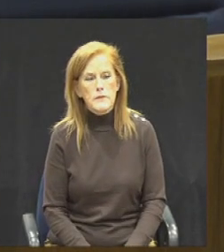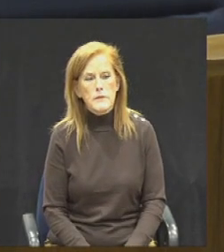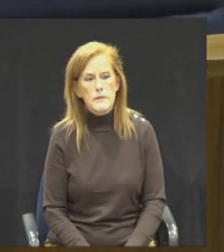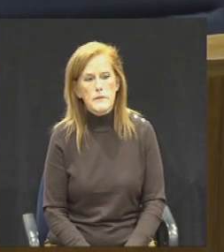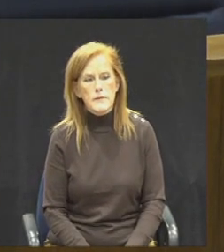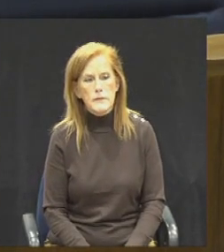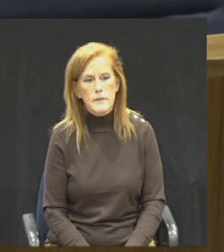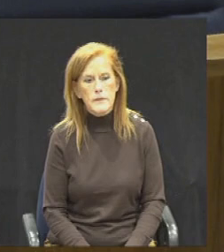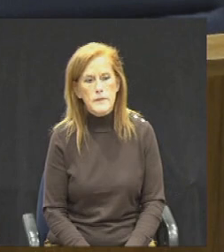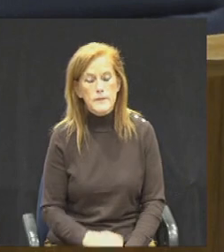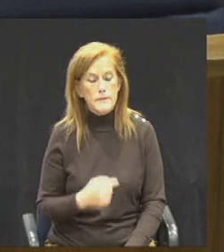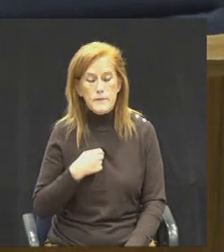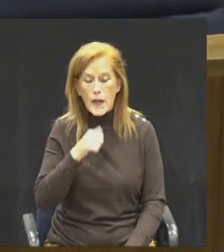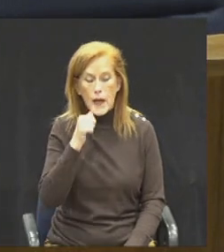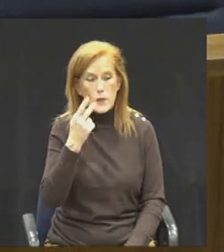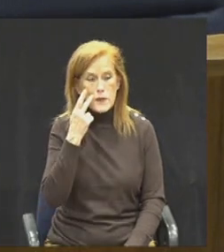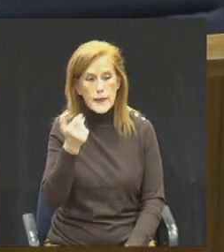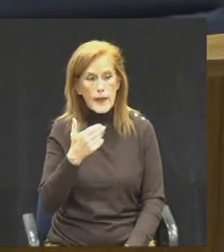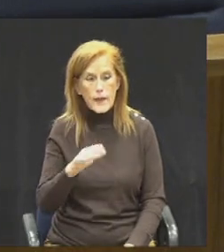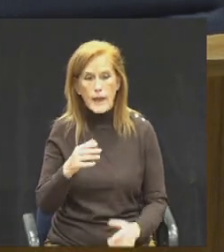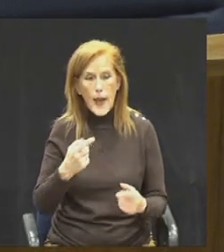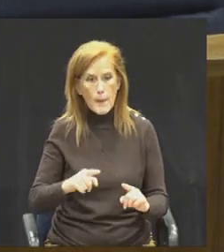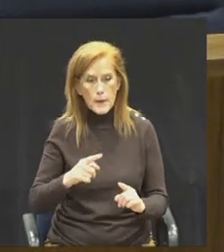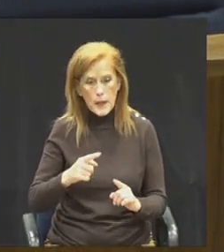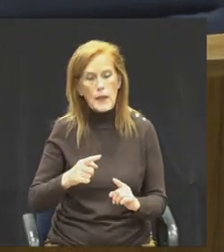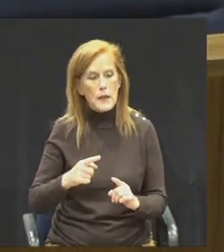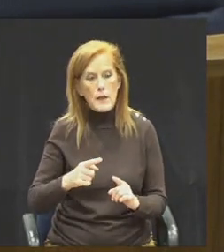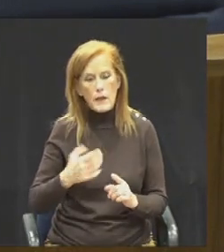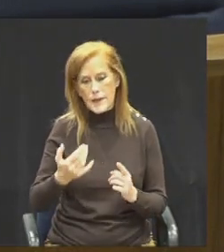in the next month, but I don't see anything.